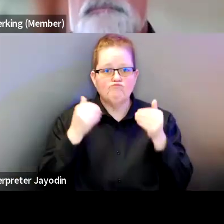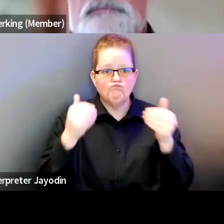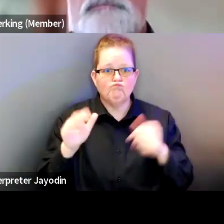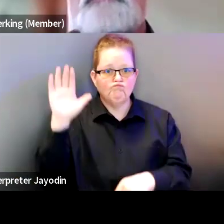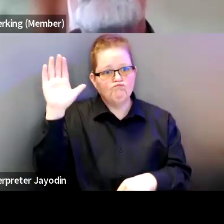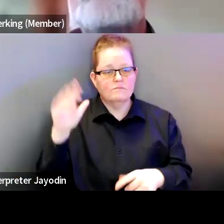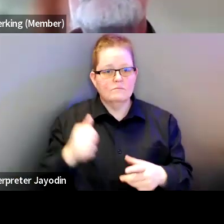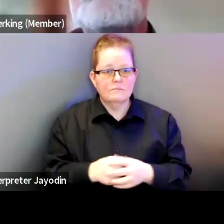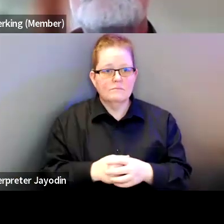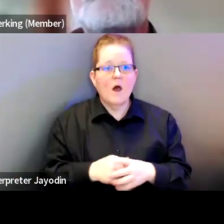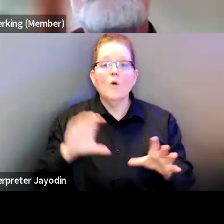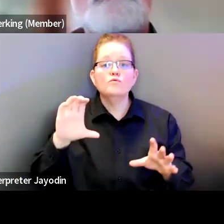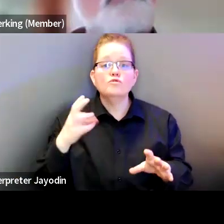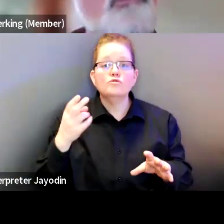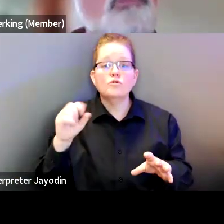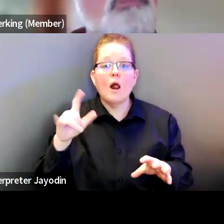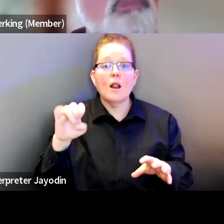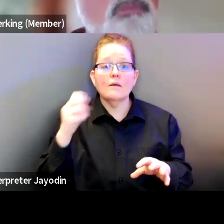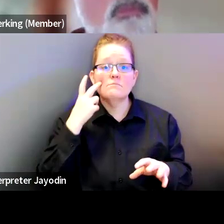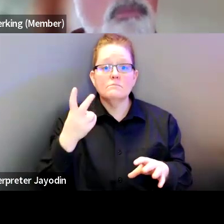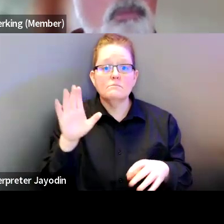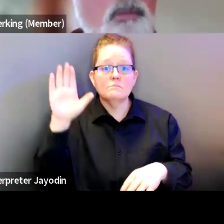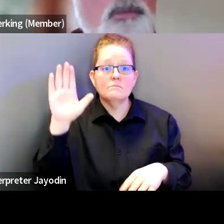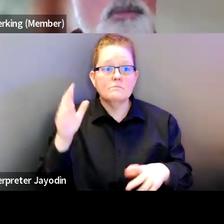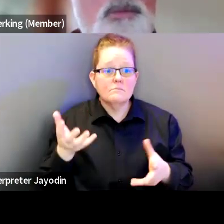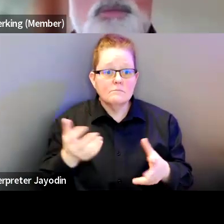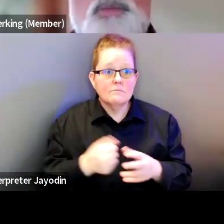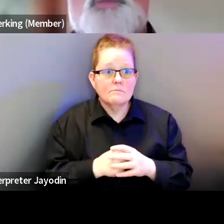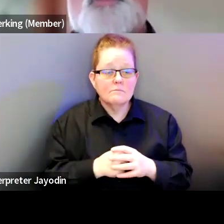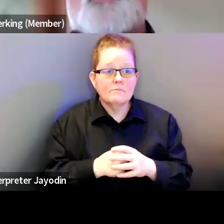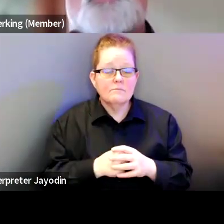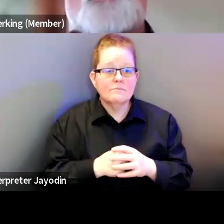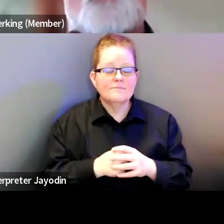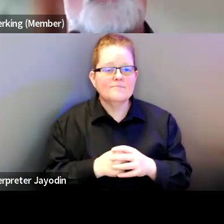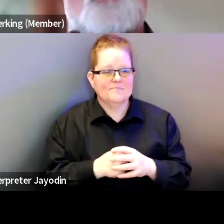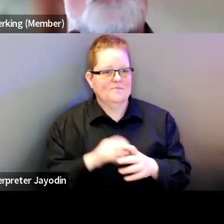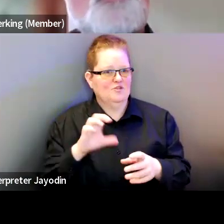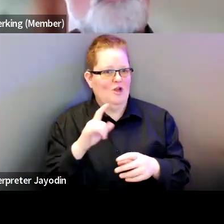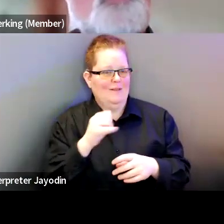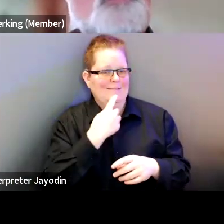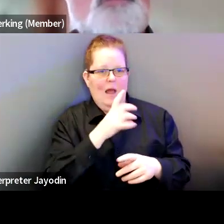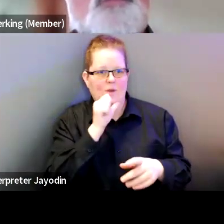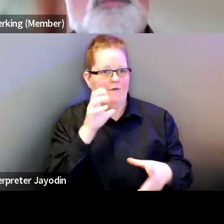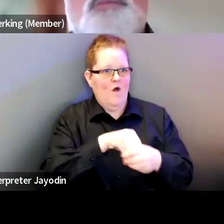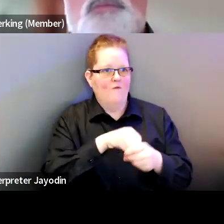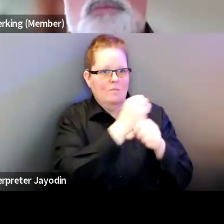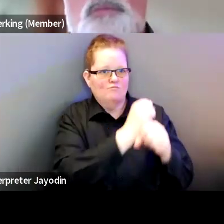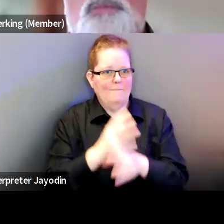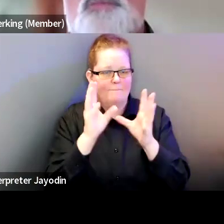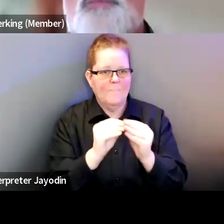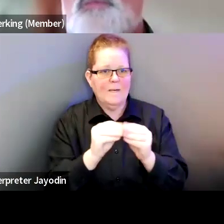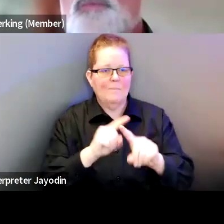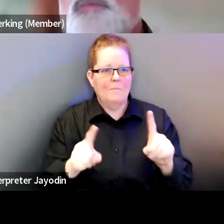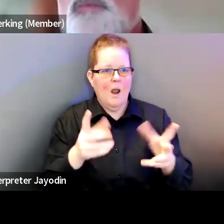Oh, Charlie, please go ahead. Yeah, thanks, Zach. I did not participate in the preparatory meeting, so I did want to give the